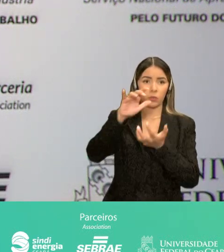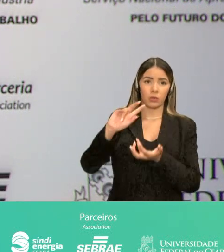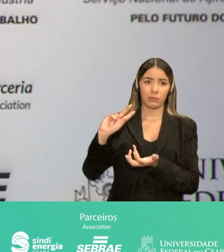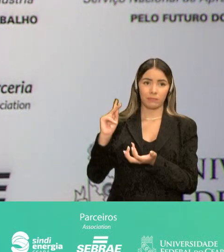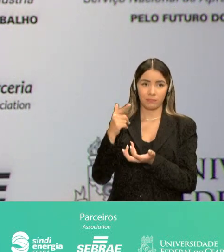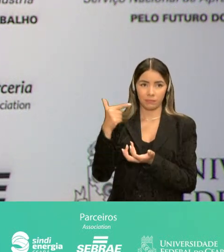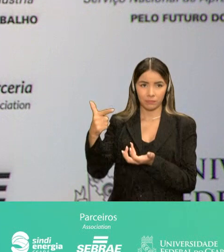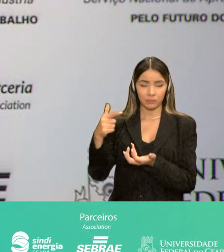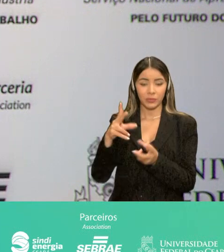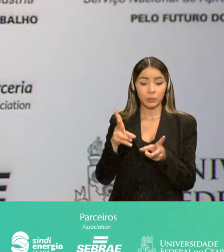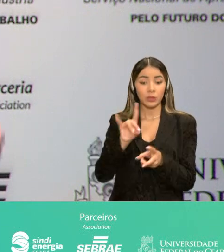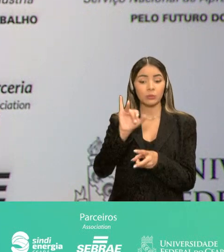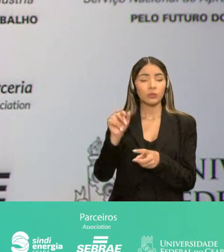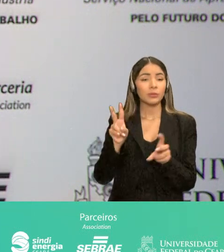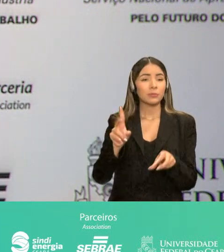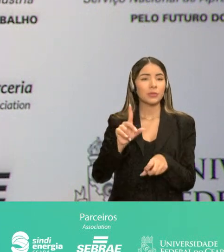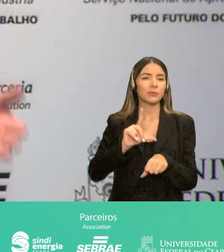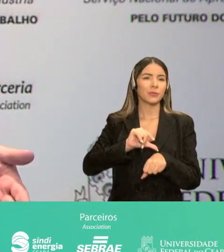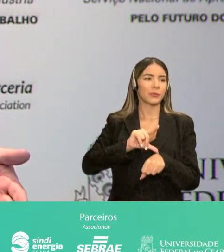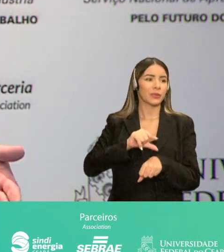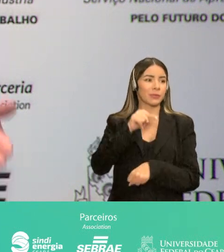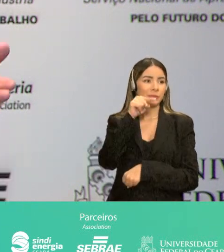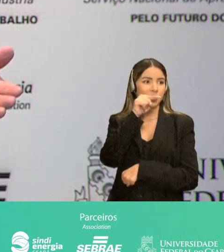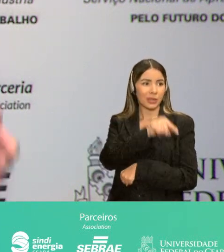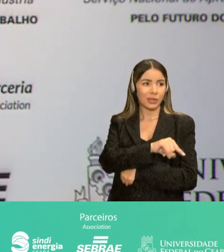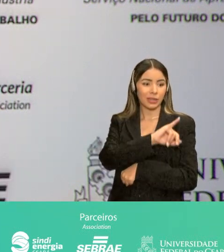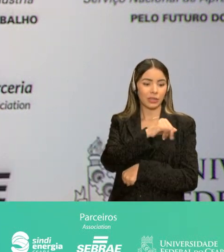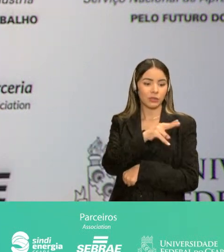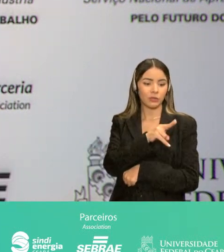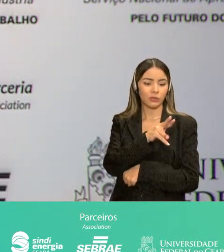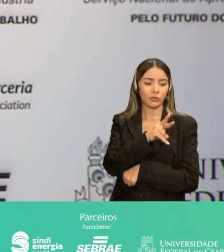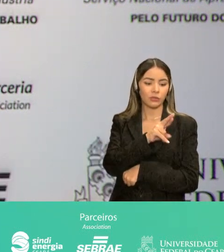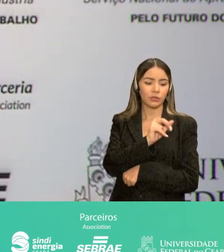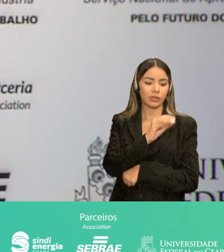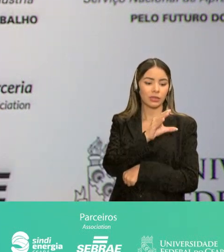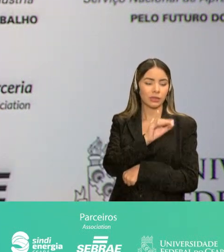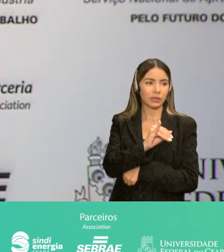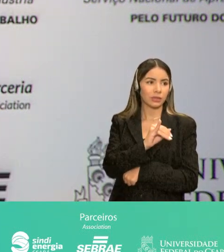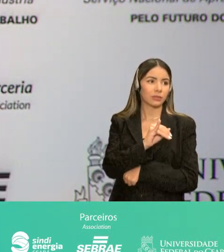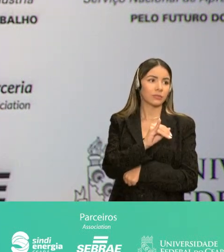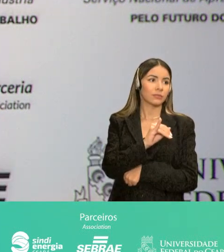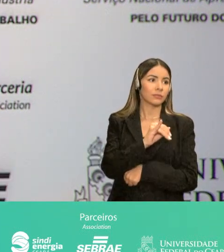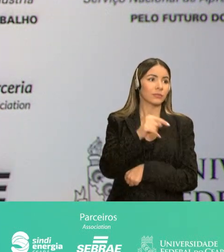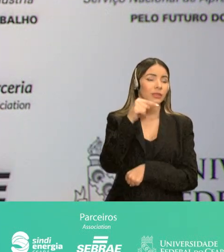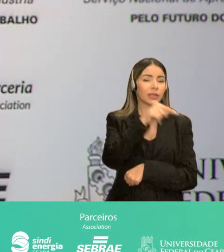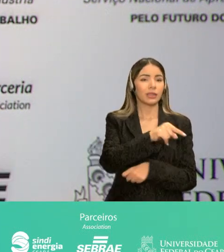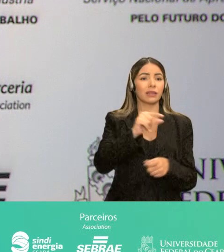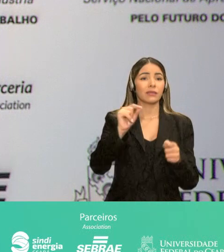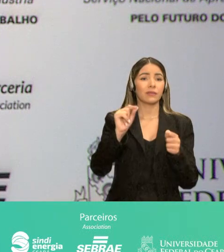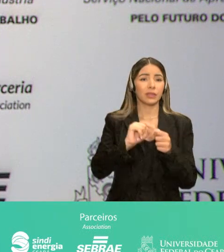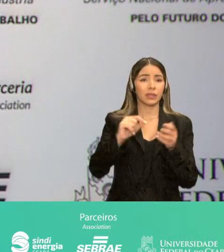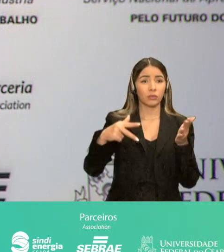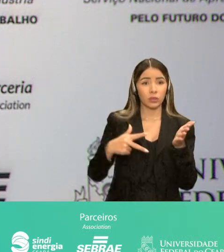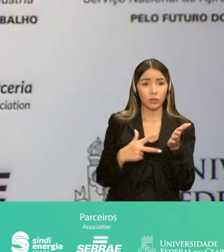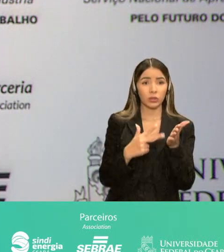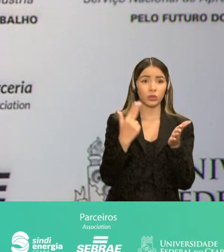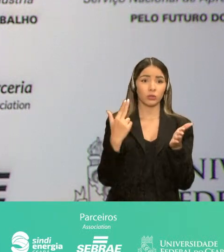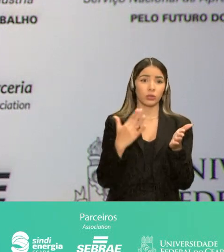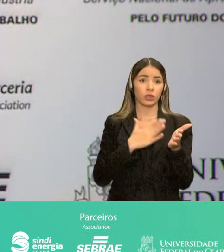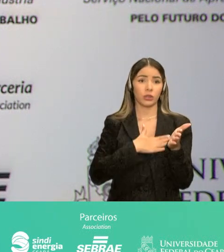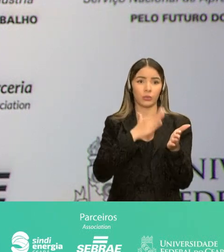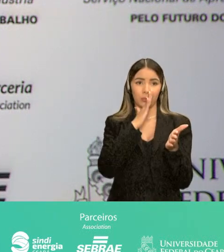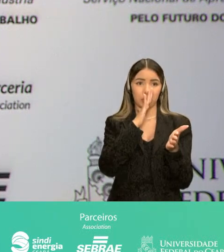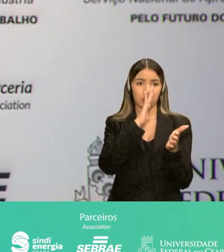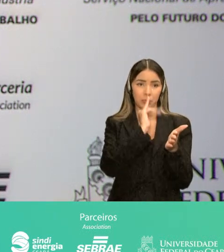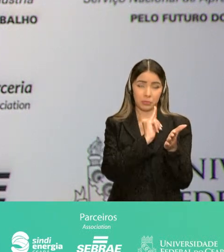no an mesmo overview, horário, global o overview of Jurandir Picanso hydrogen in Neto, this by the o same Jurandir time. estava operando meu pai com Jurandir câncer Picanso Neto no was rim. operating my E deu dad tudo